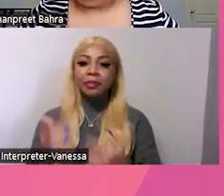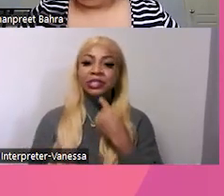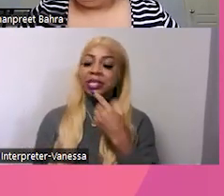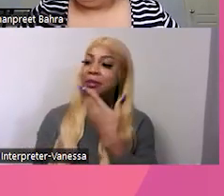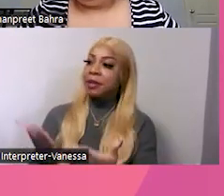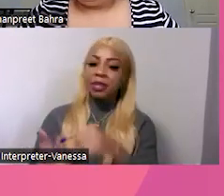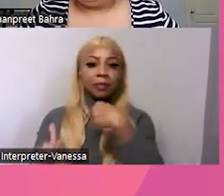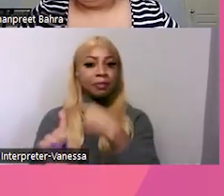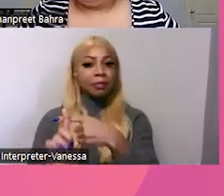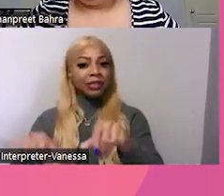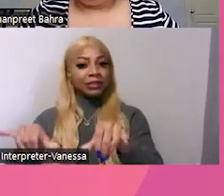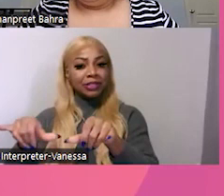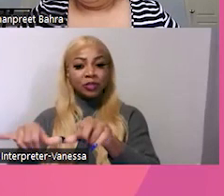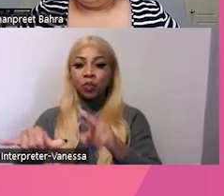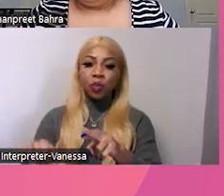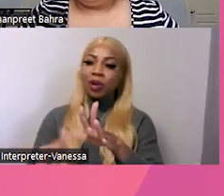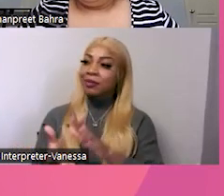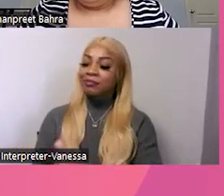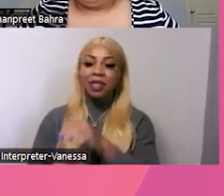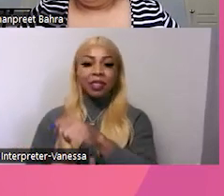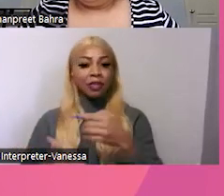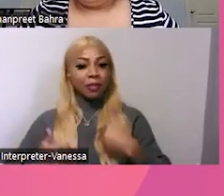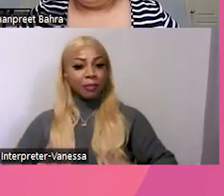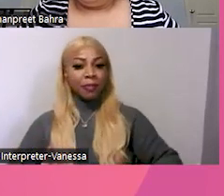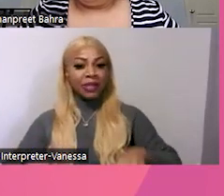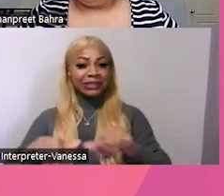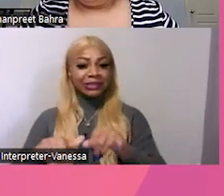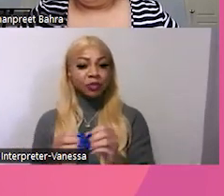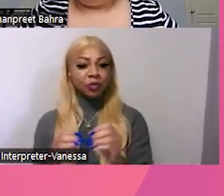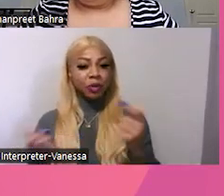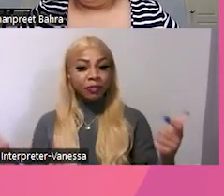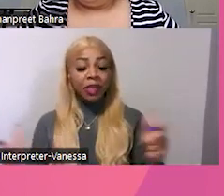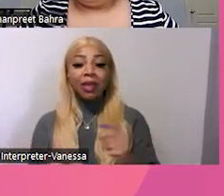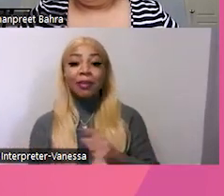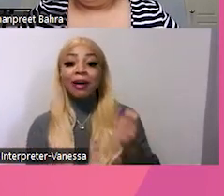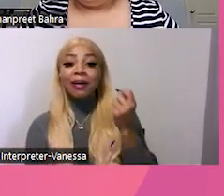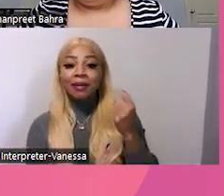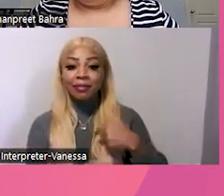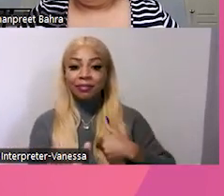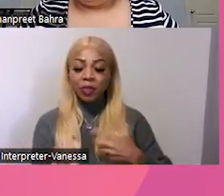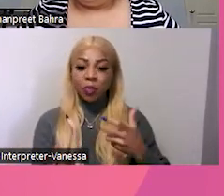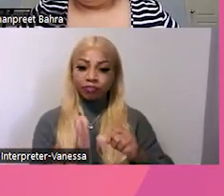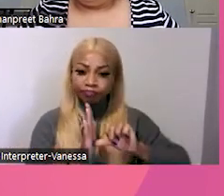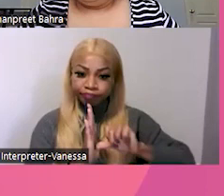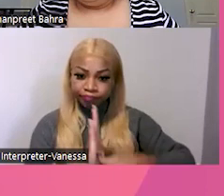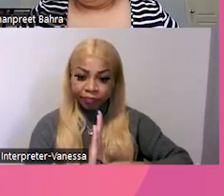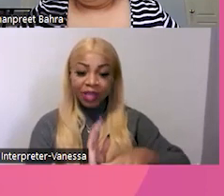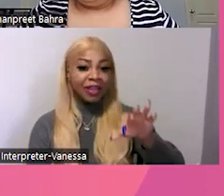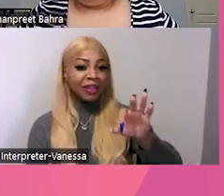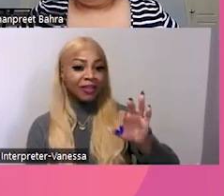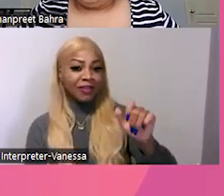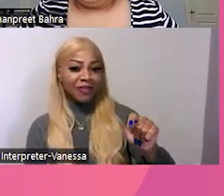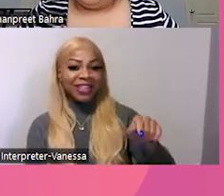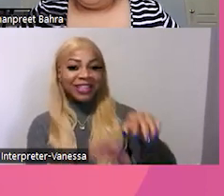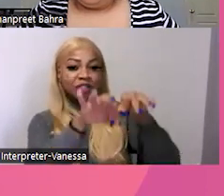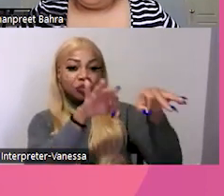or in a larger body. However, as fat studies scholars, we do want to recognize and reiterate that fat is an adjective. It's